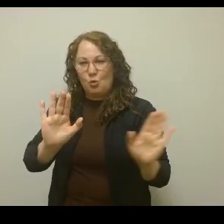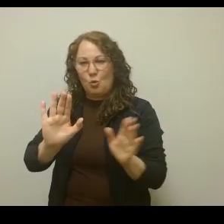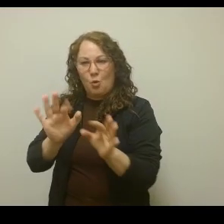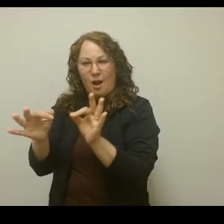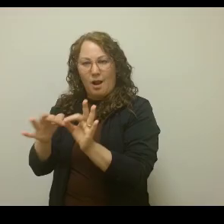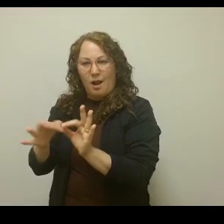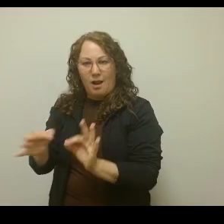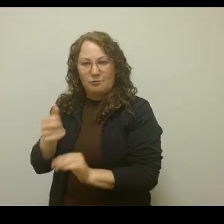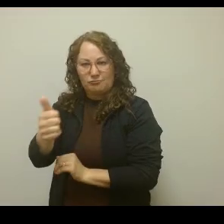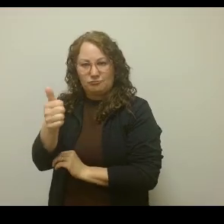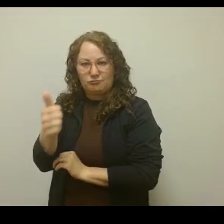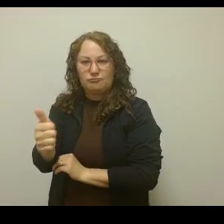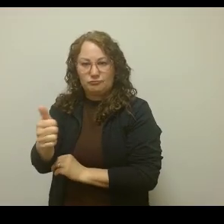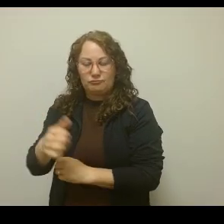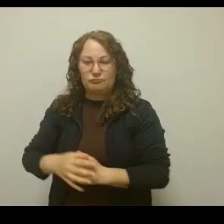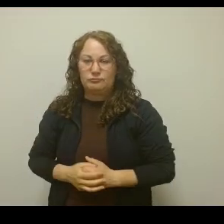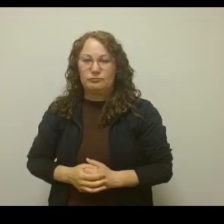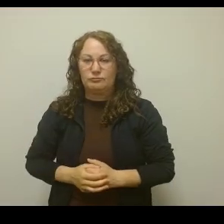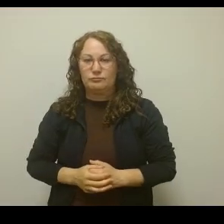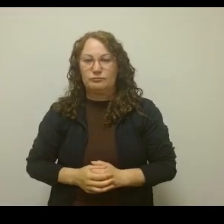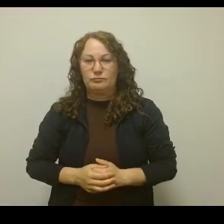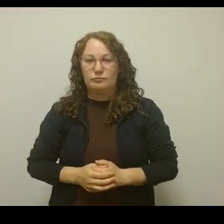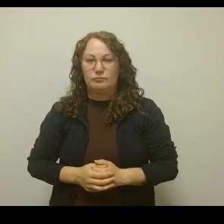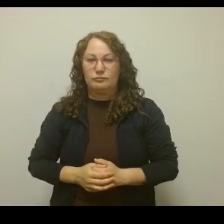text. Right?